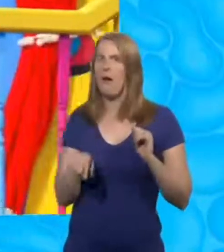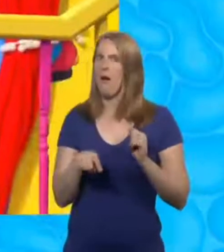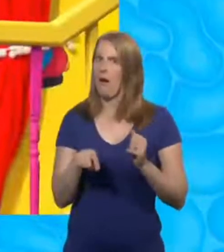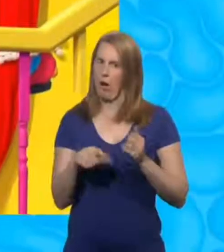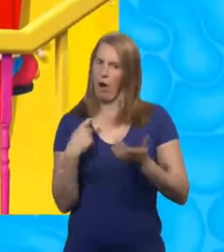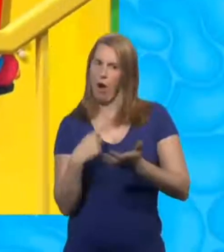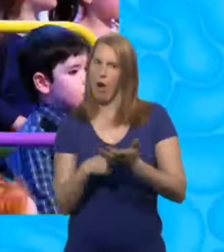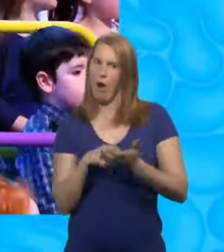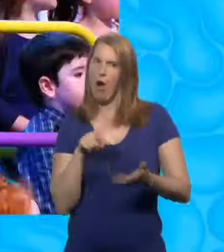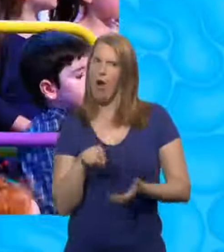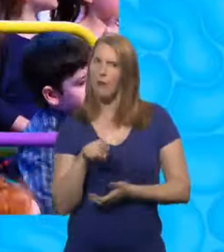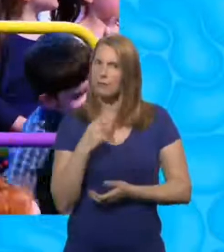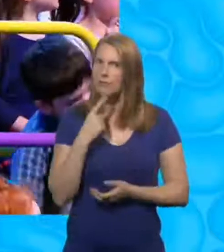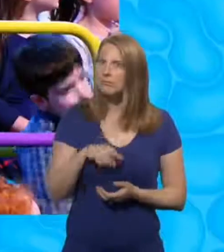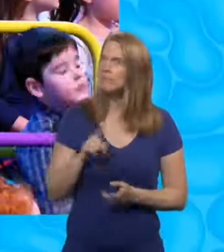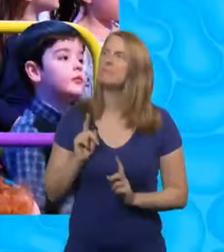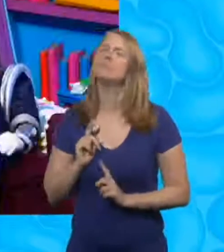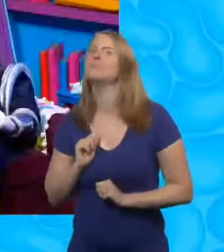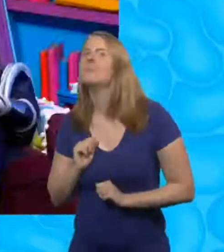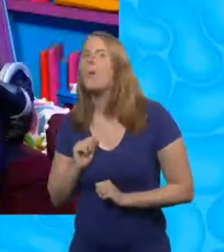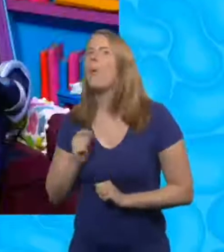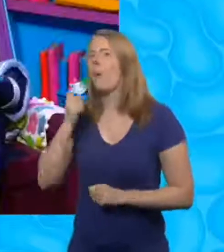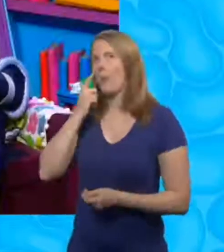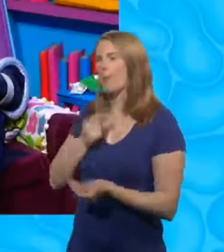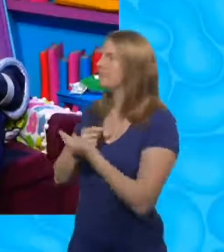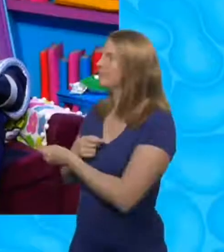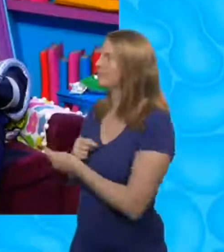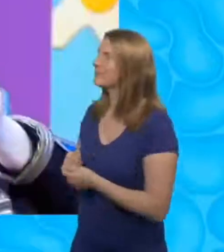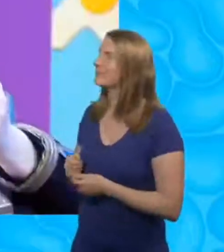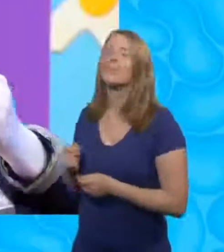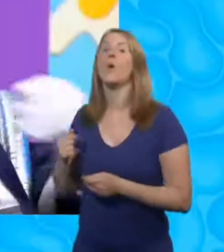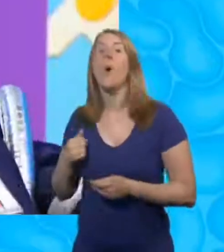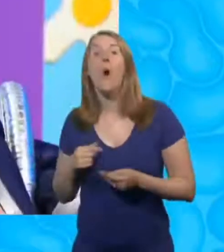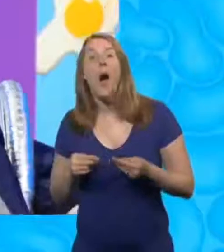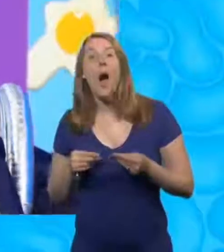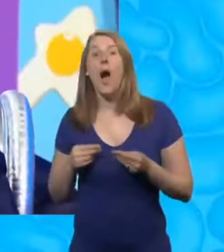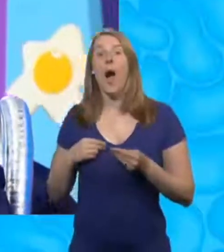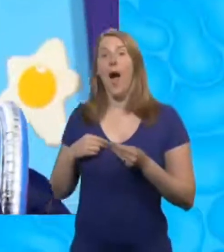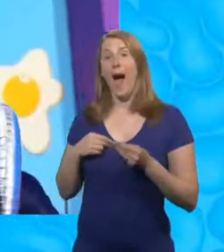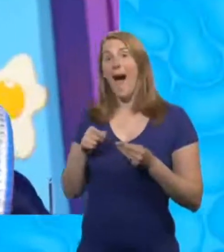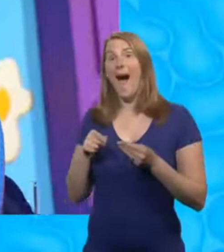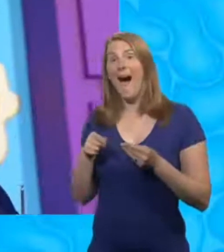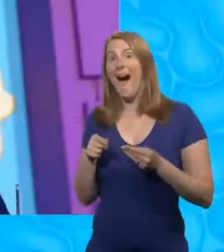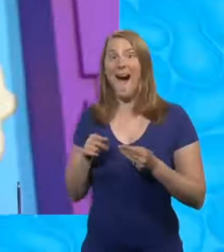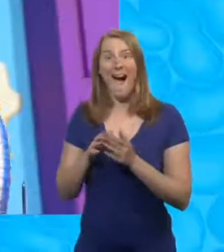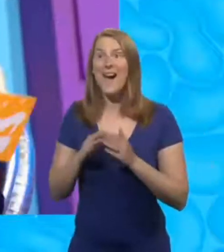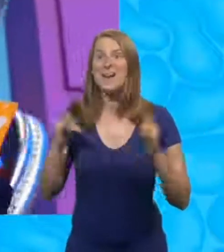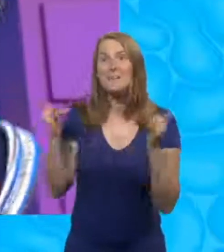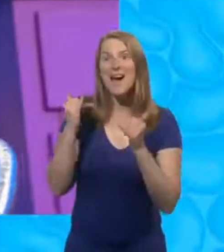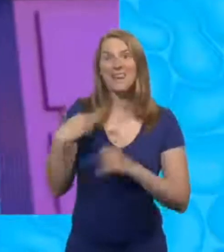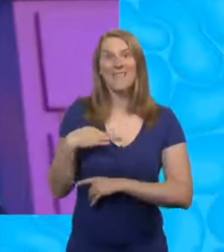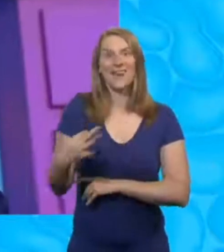a big R on it. Give it to you. There we are. Shall I open it there? Yes, could you? There we are. Oh! Oh, it is. It's a